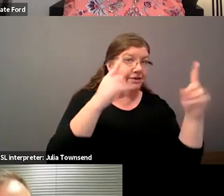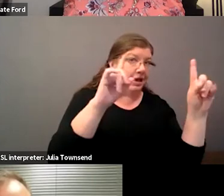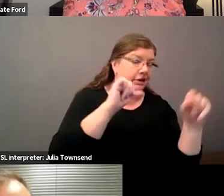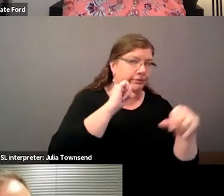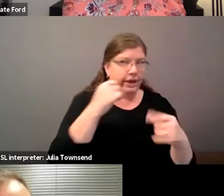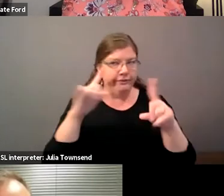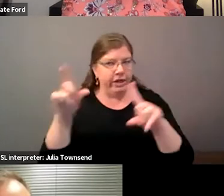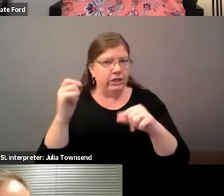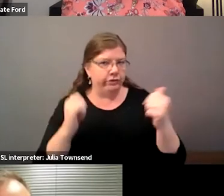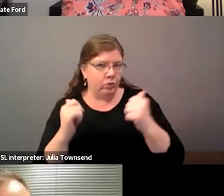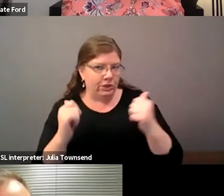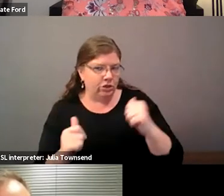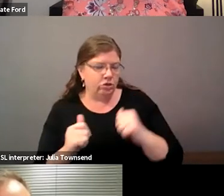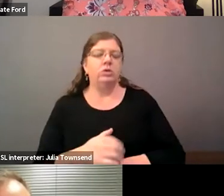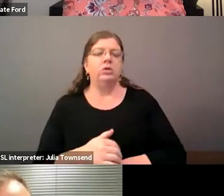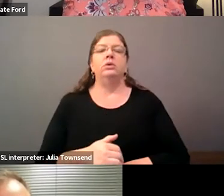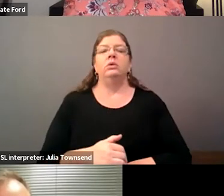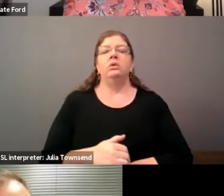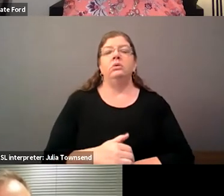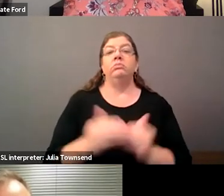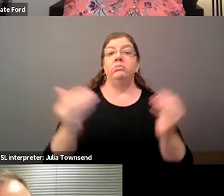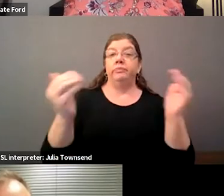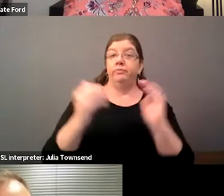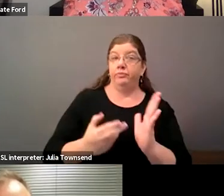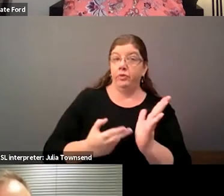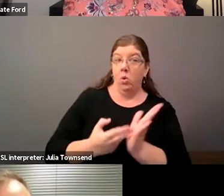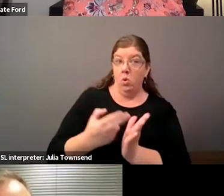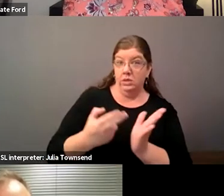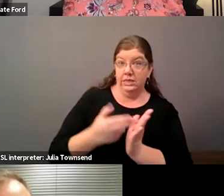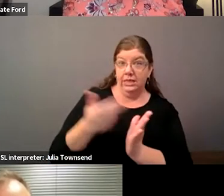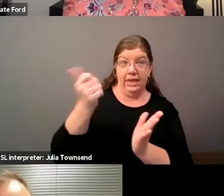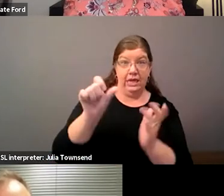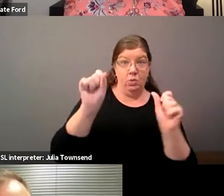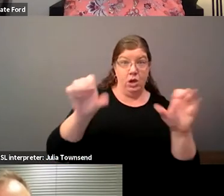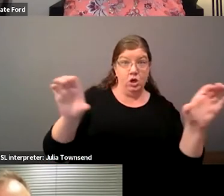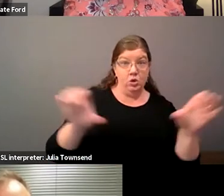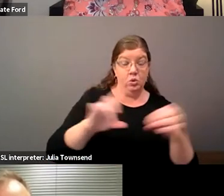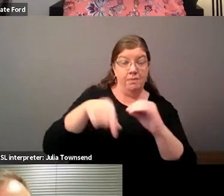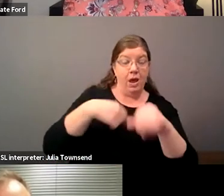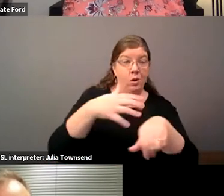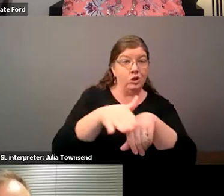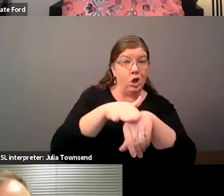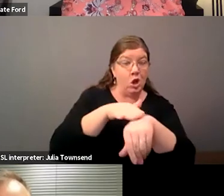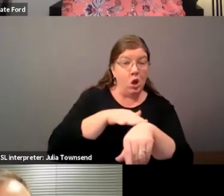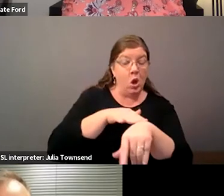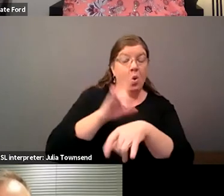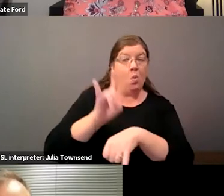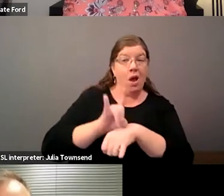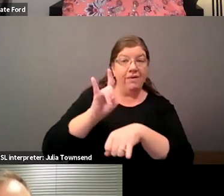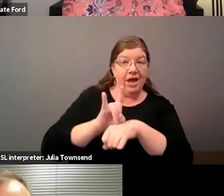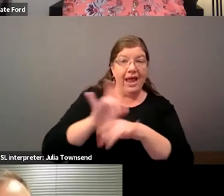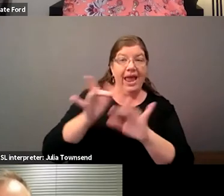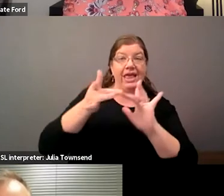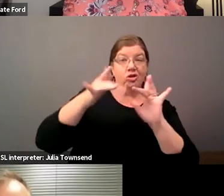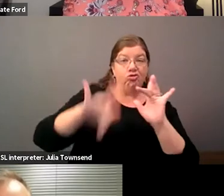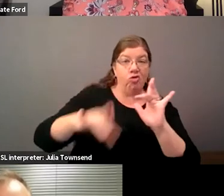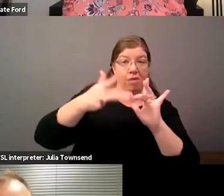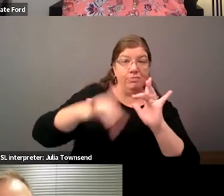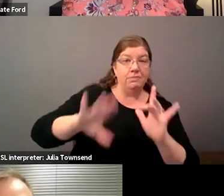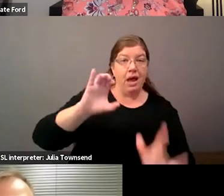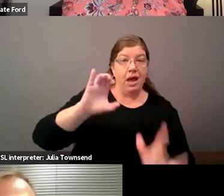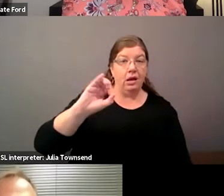also wanted to know honestly is there anything that we can do about the slow wi-fi and the drops by